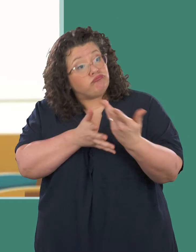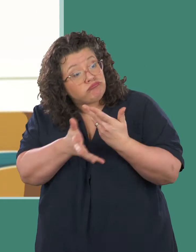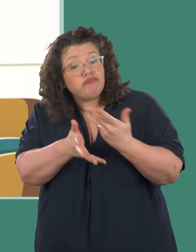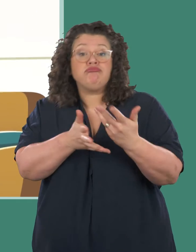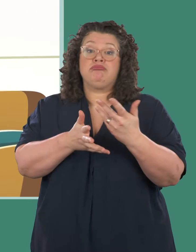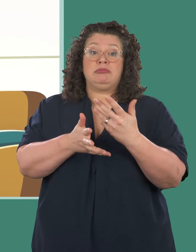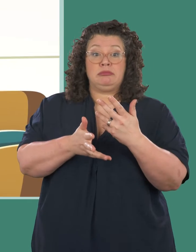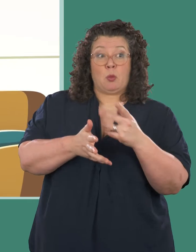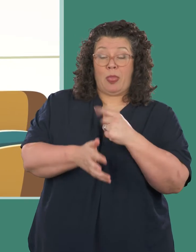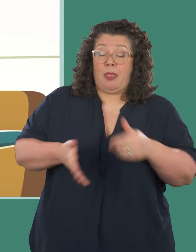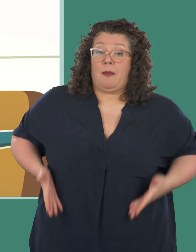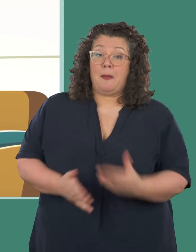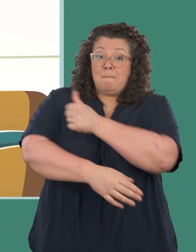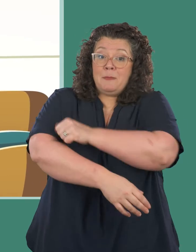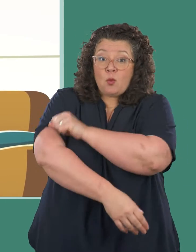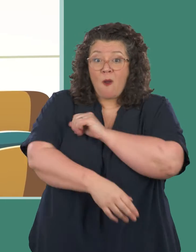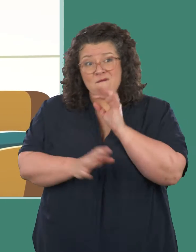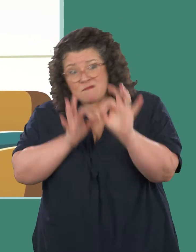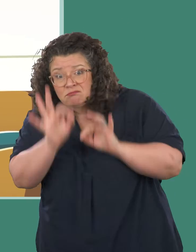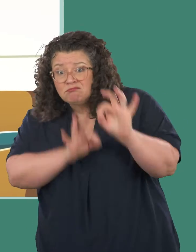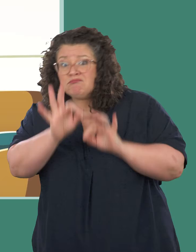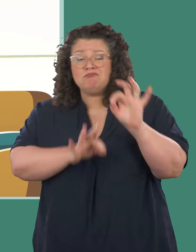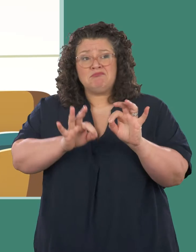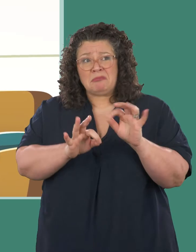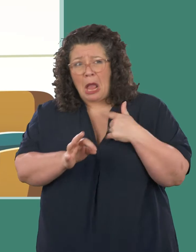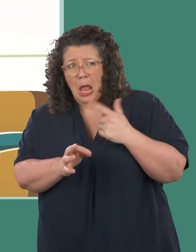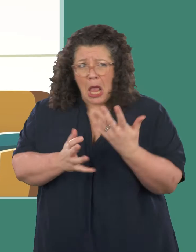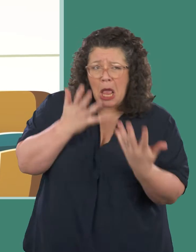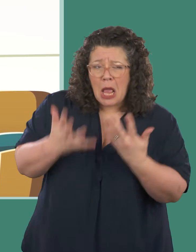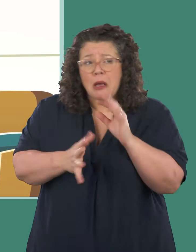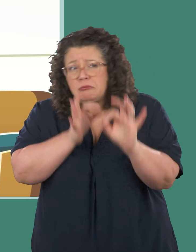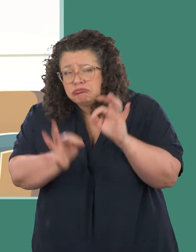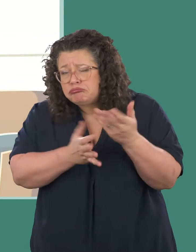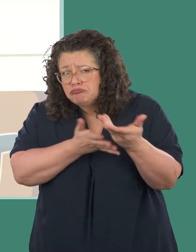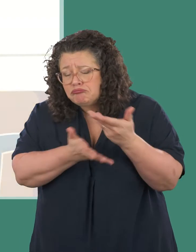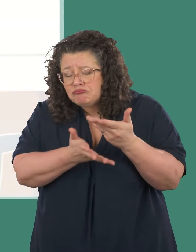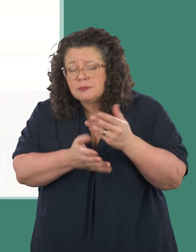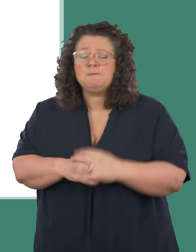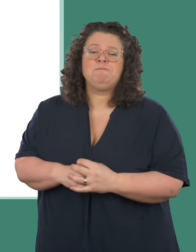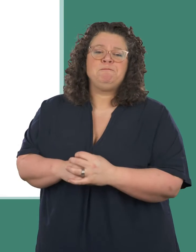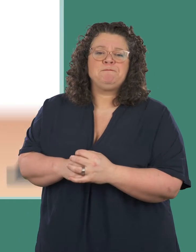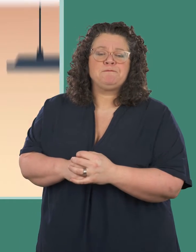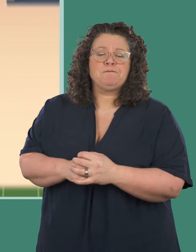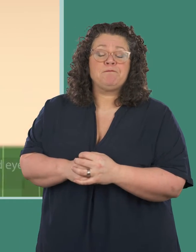Nia can also talk about the tests with her midwife and ask any questions she may have.